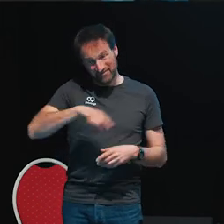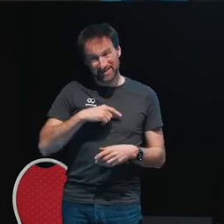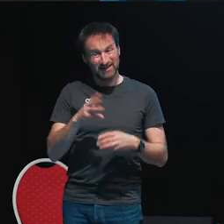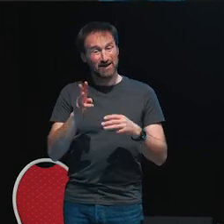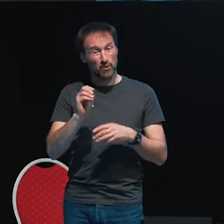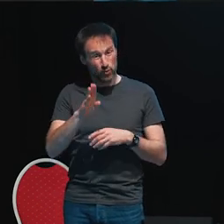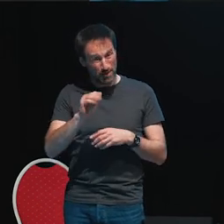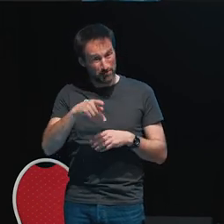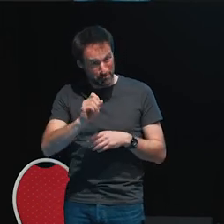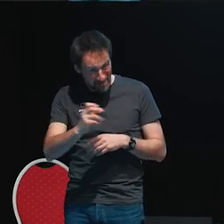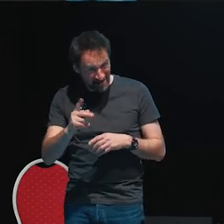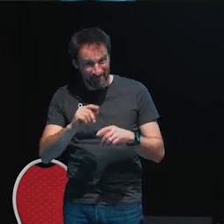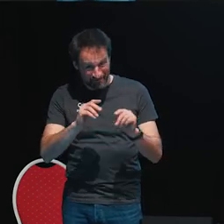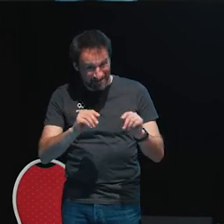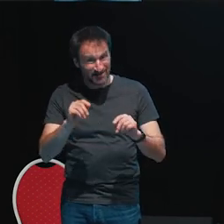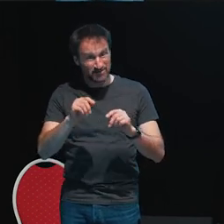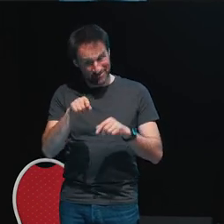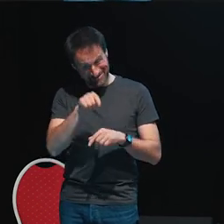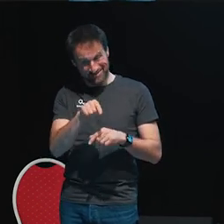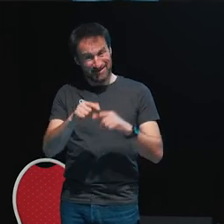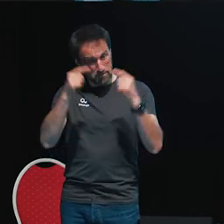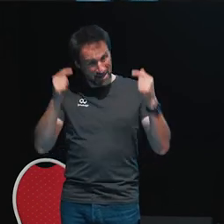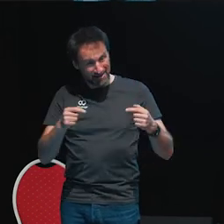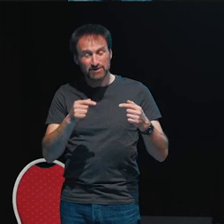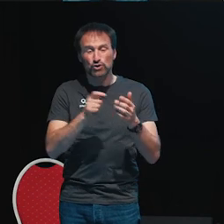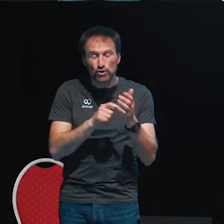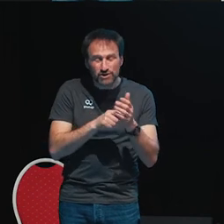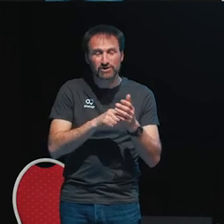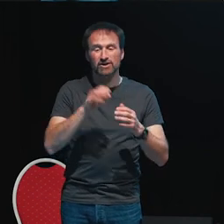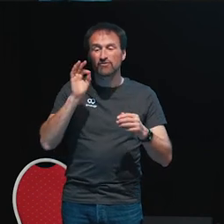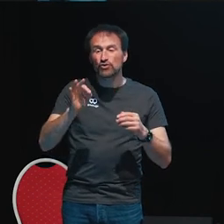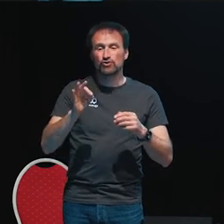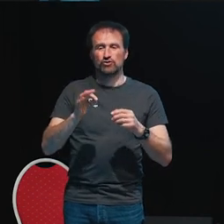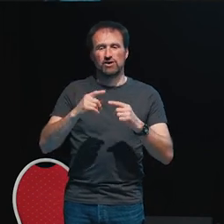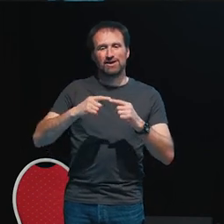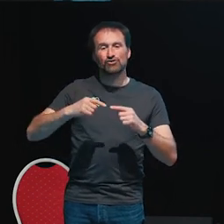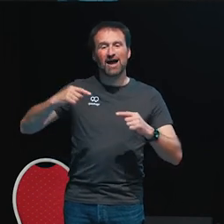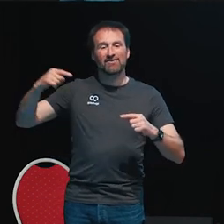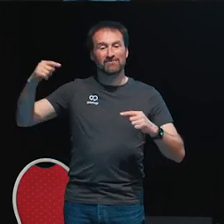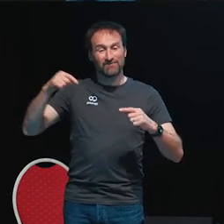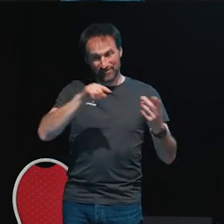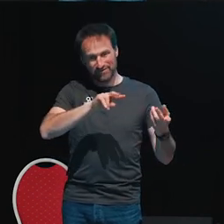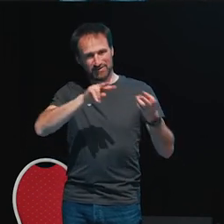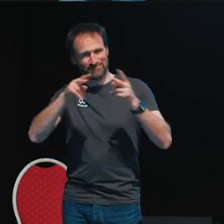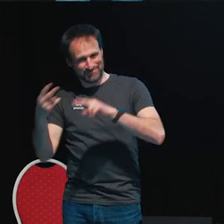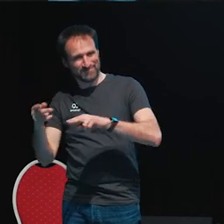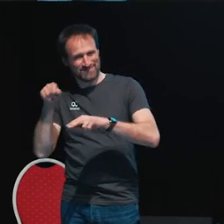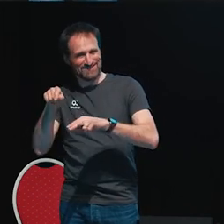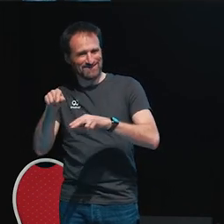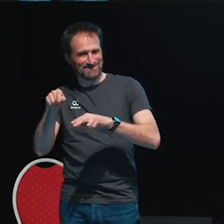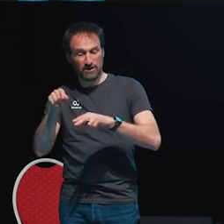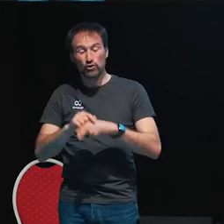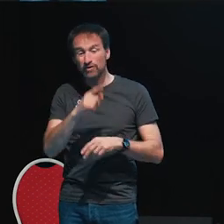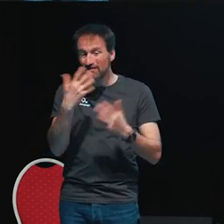data binding for your graph. It's data binding for the dependency graph itself. And what it renders is the